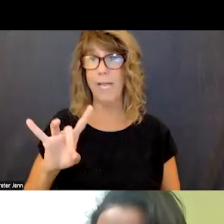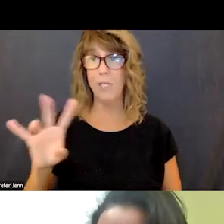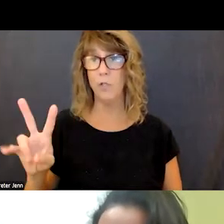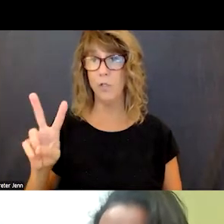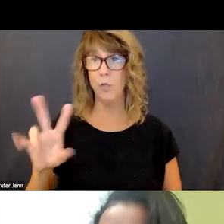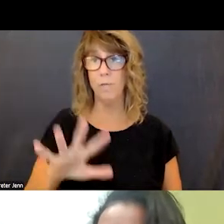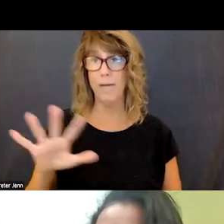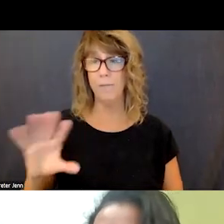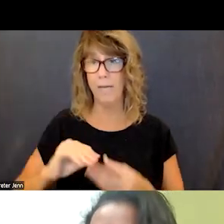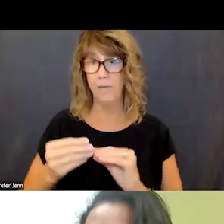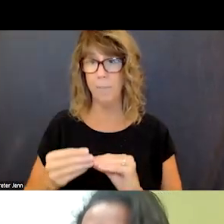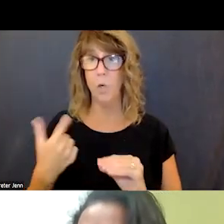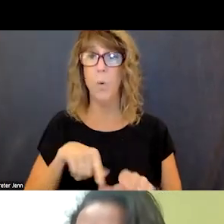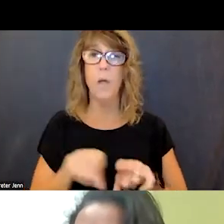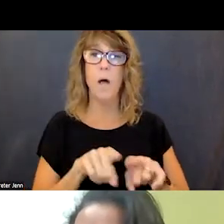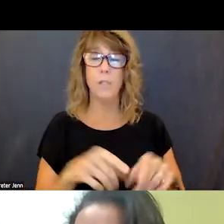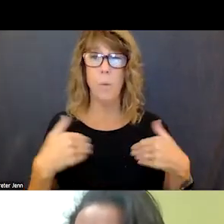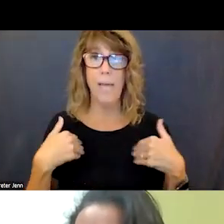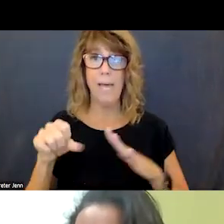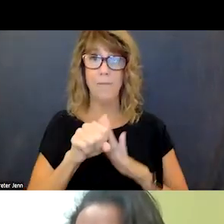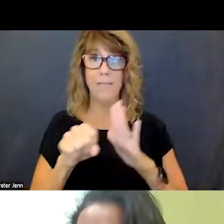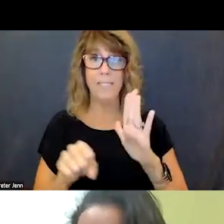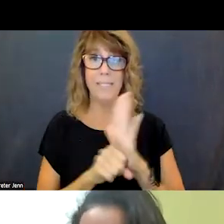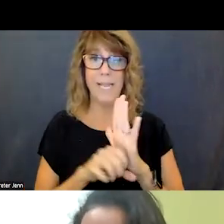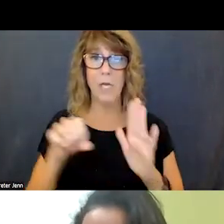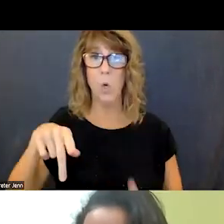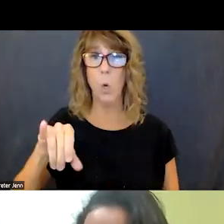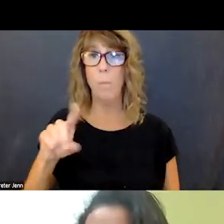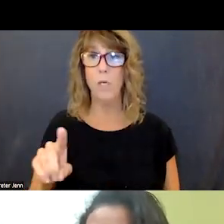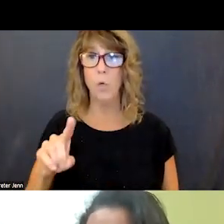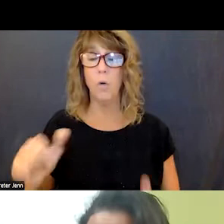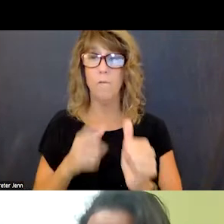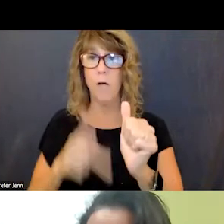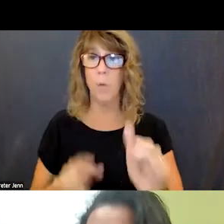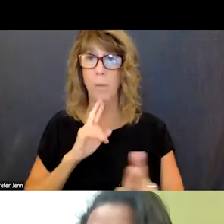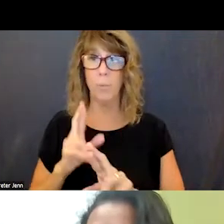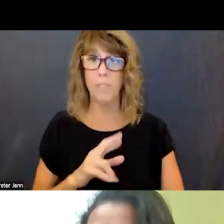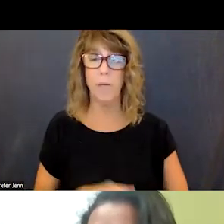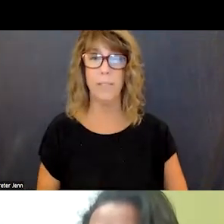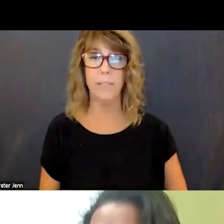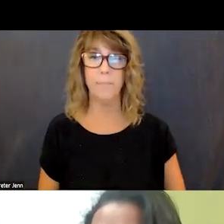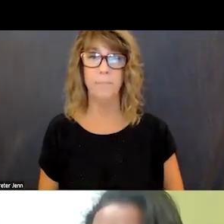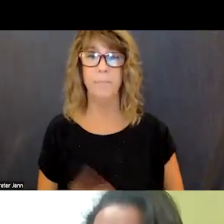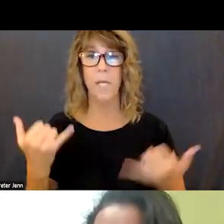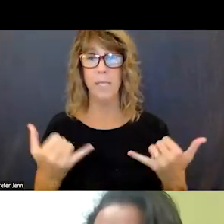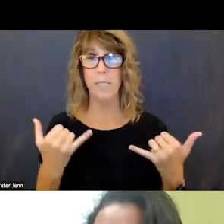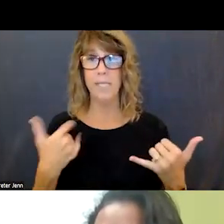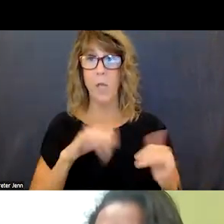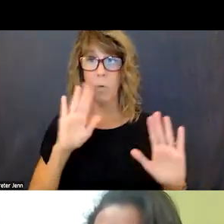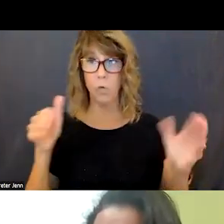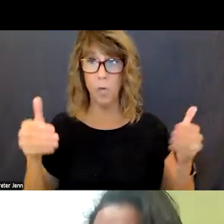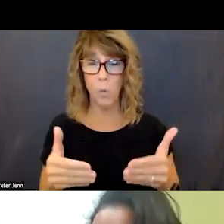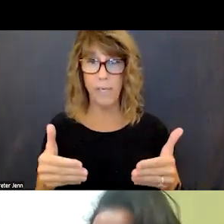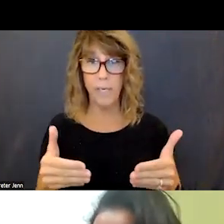844-493-8255 number. And we also have state opioid follow-up response. Today, we will be honing in